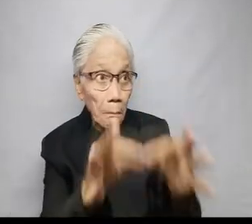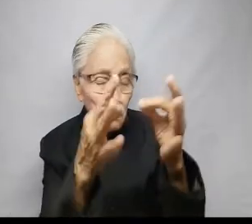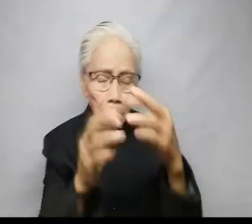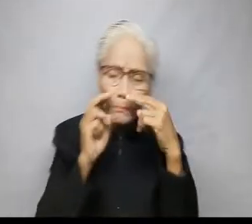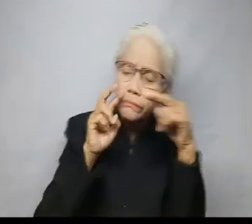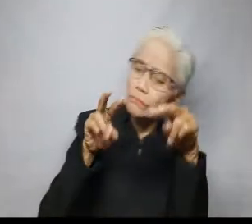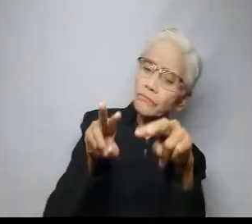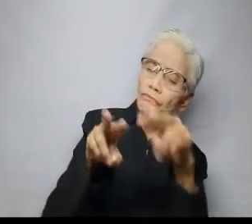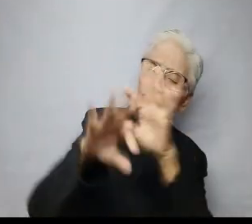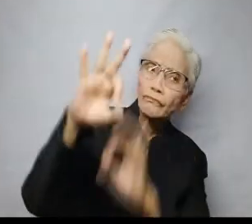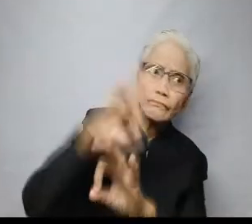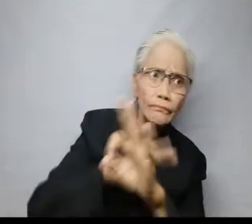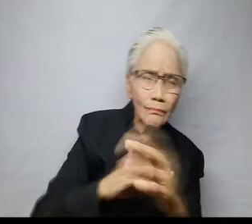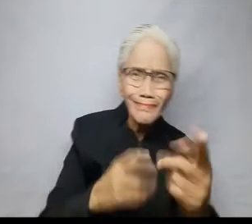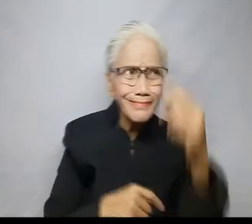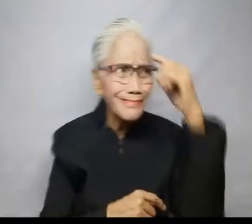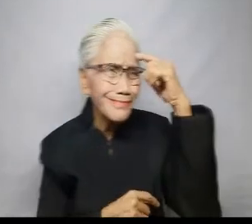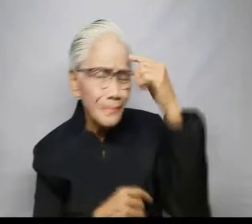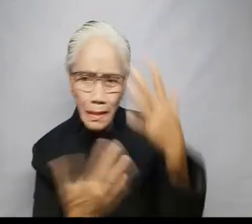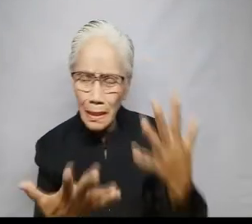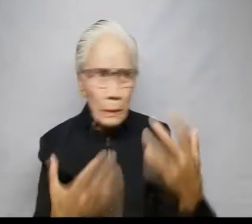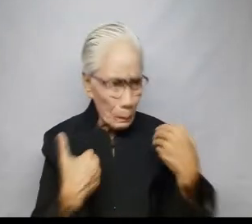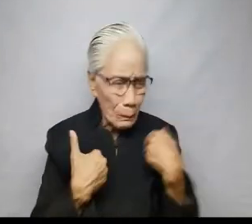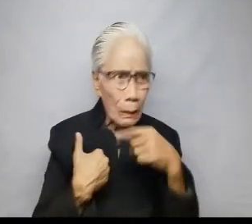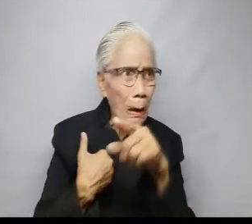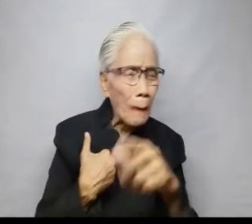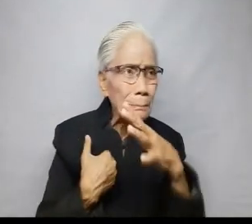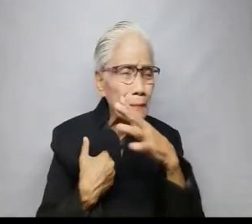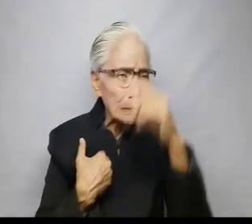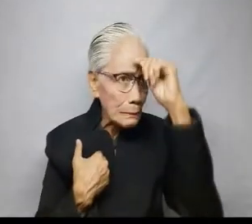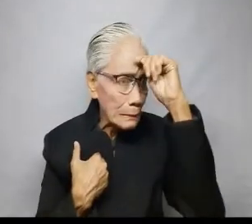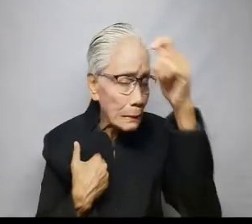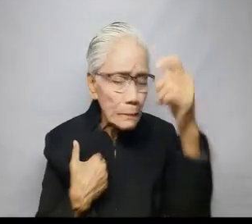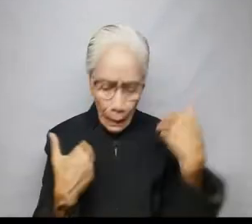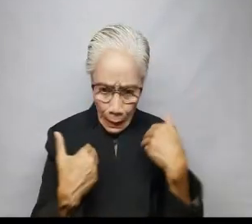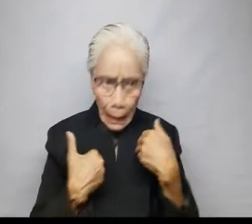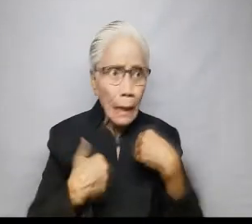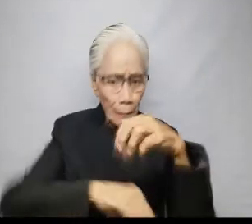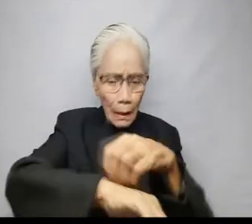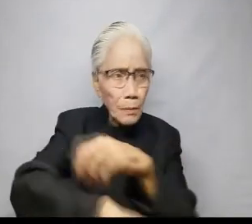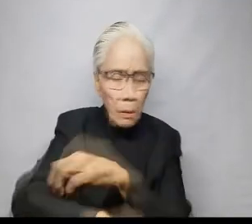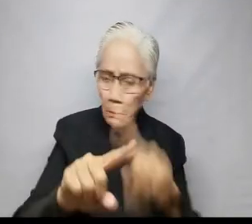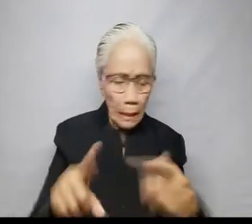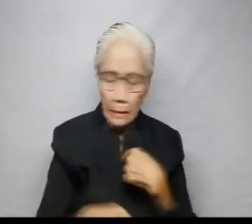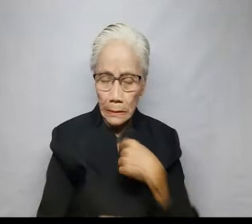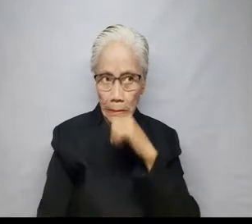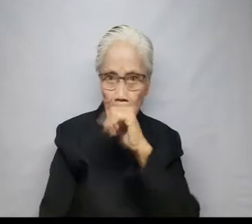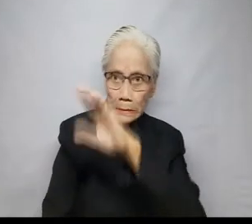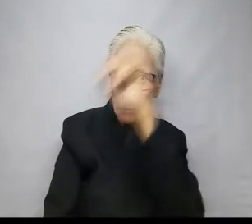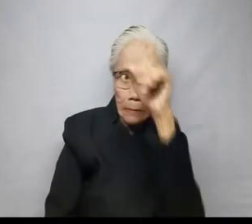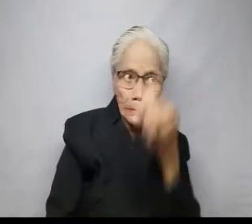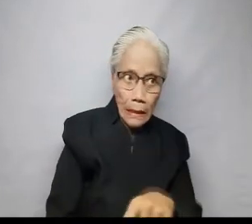Mass, I would stare at those feet. I wondered if Mother Teresa had leprosy. But I was not going to